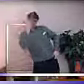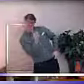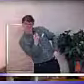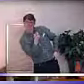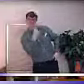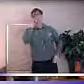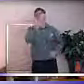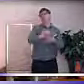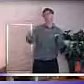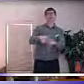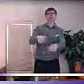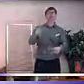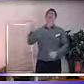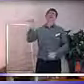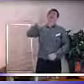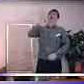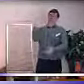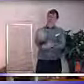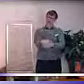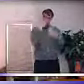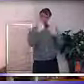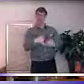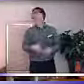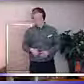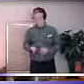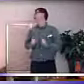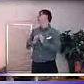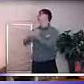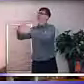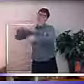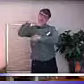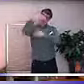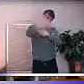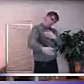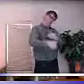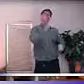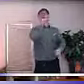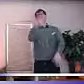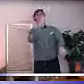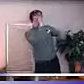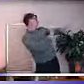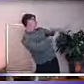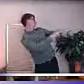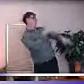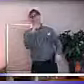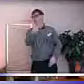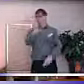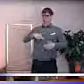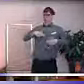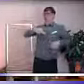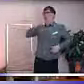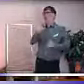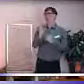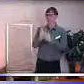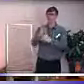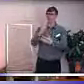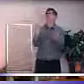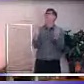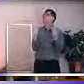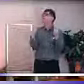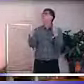It's not like, hey, to he as much is given, go out, have a good time. You deserve it, you earned